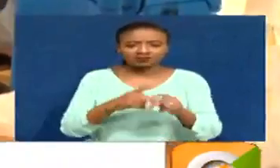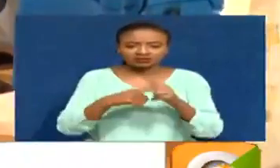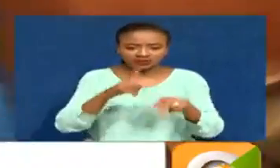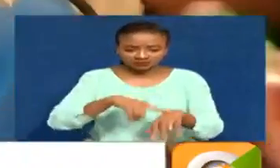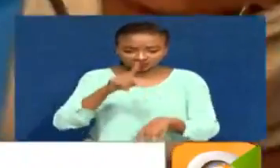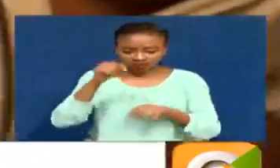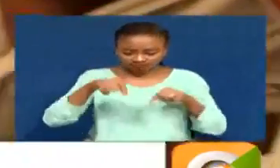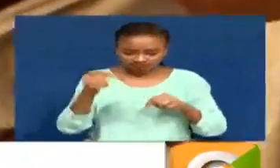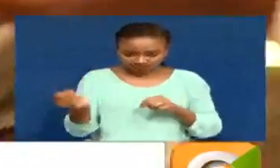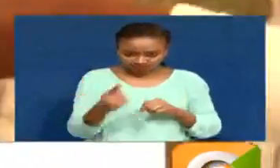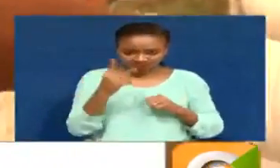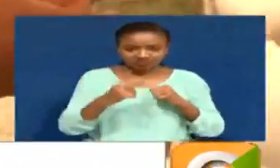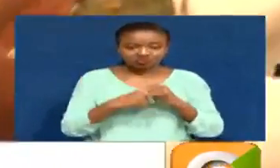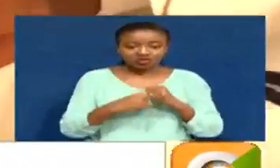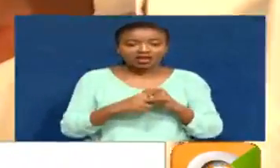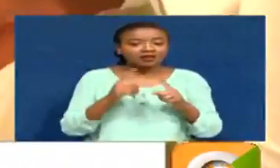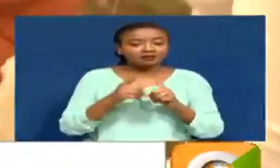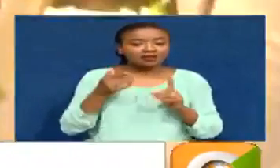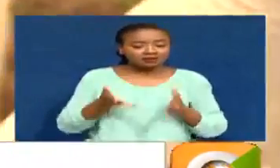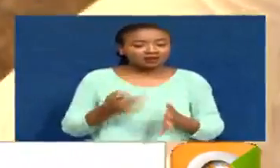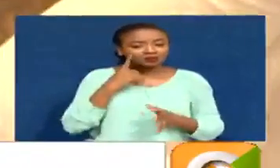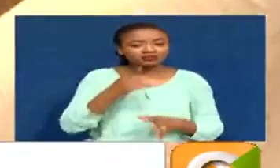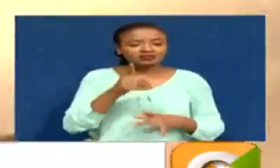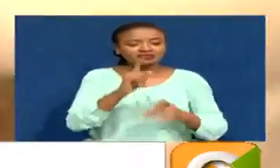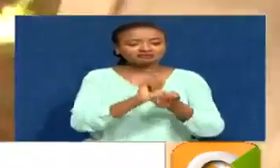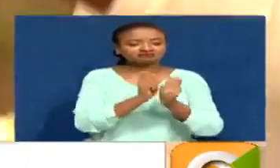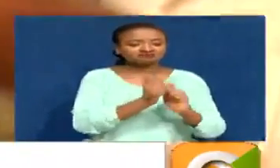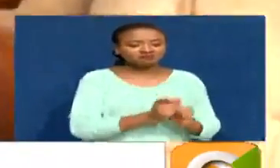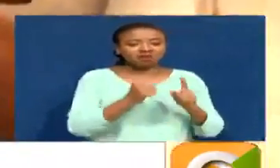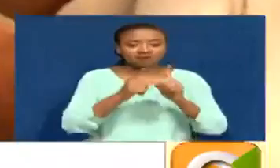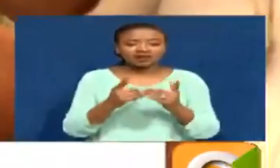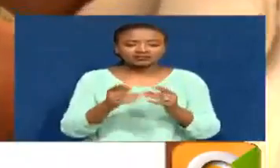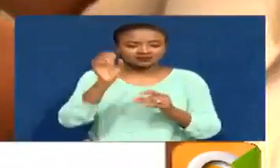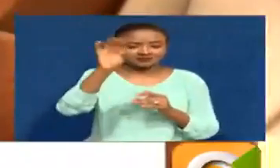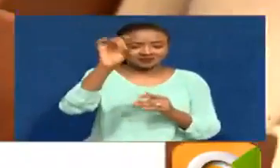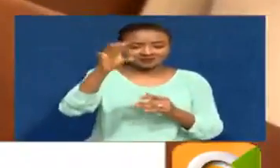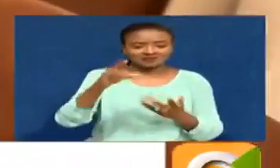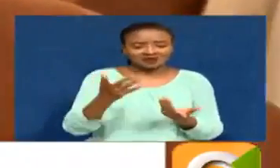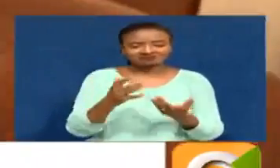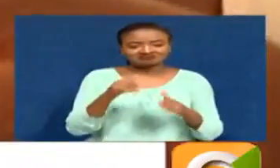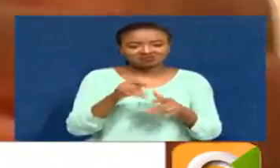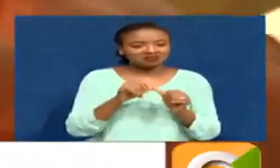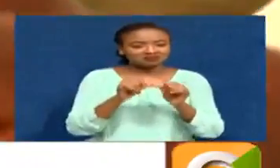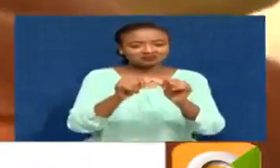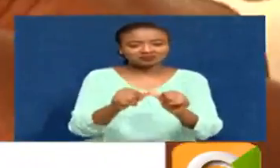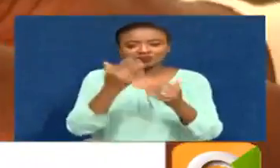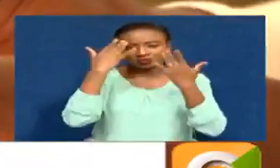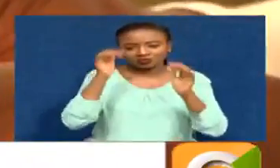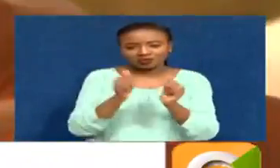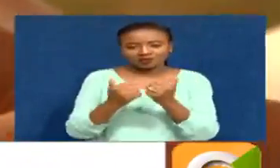this month, a projection that has since been reviewed, but the trends in the near future remain uncertain.